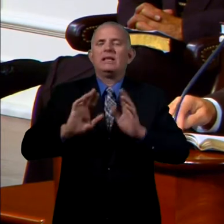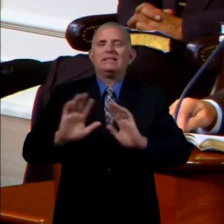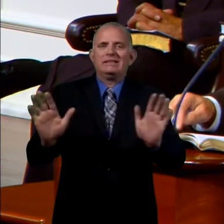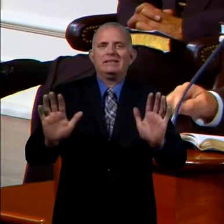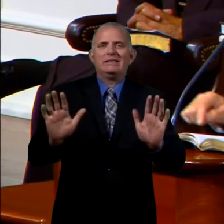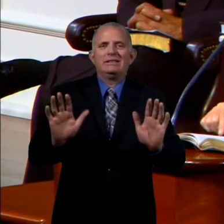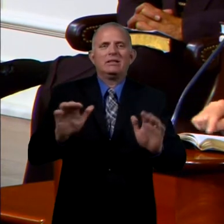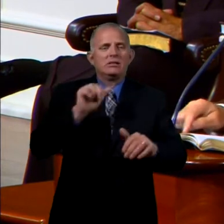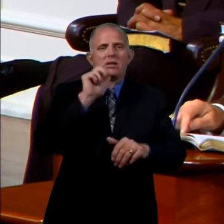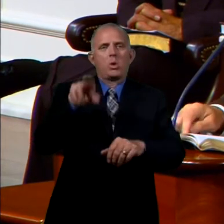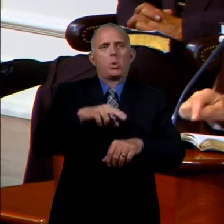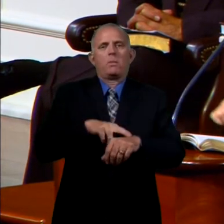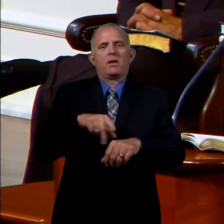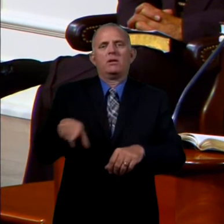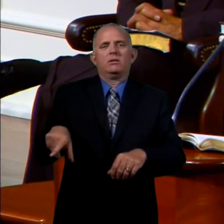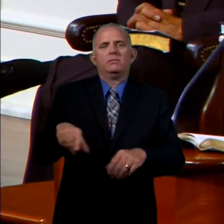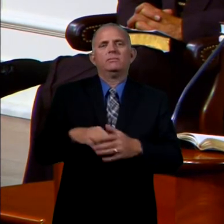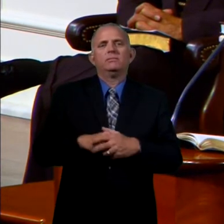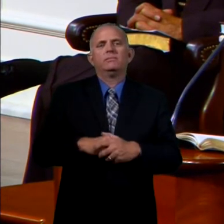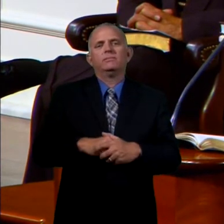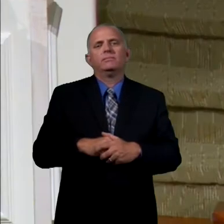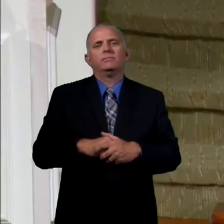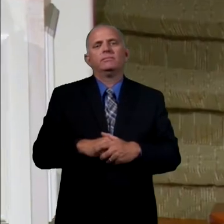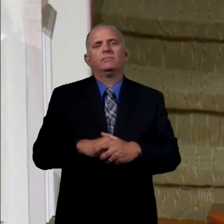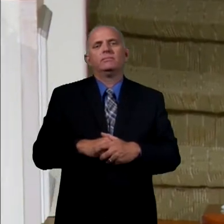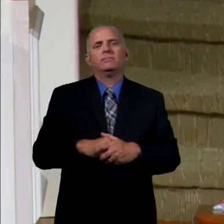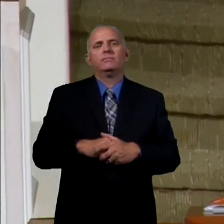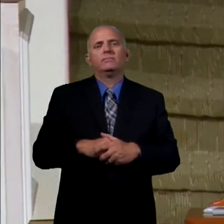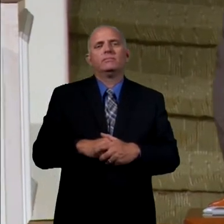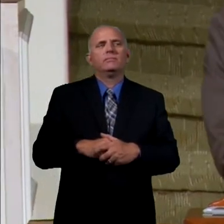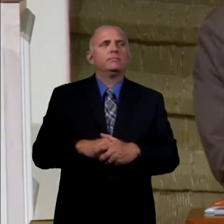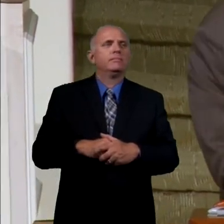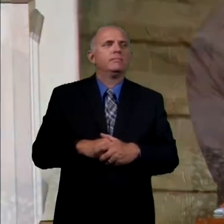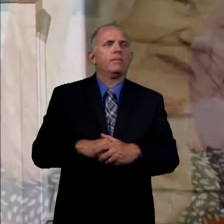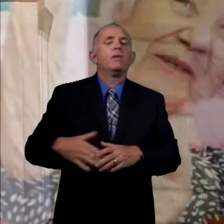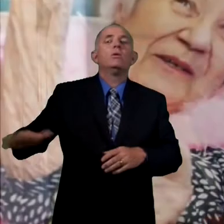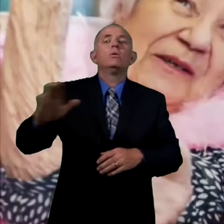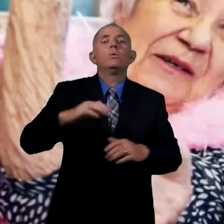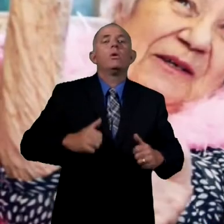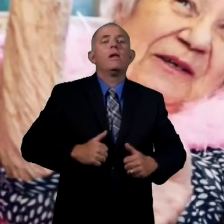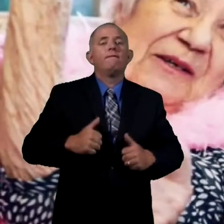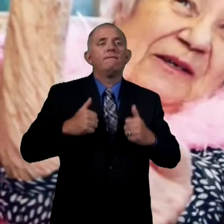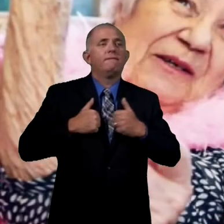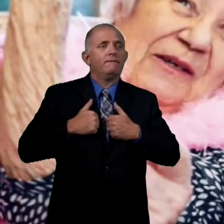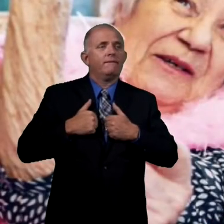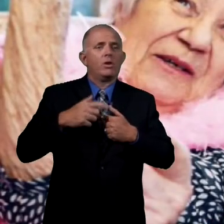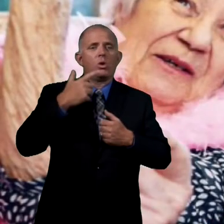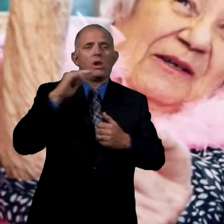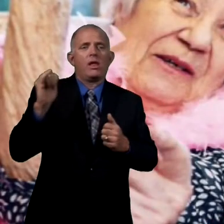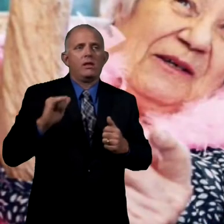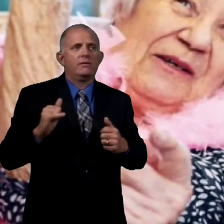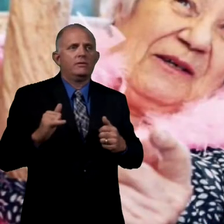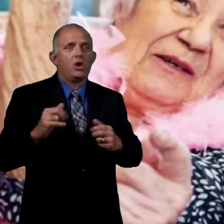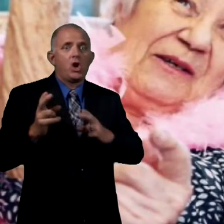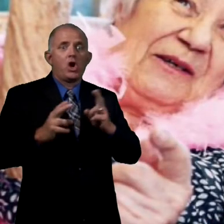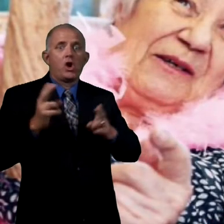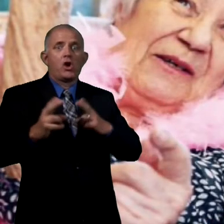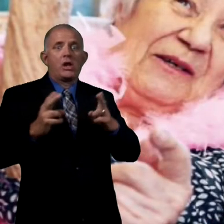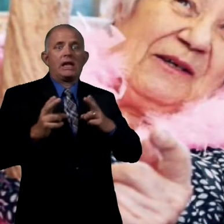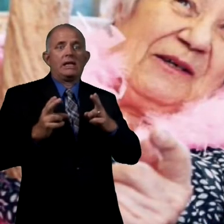mode of operation. What would life look like if you eliminated most of the hurry? Hopefully not like